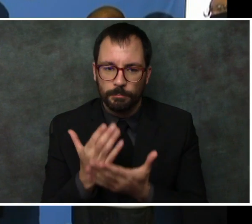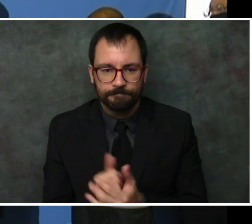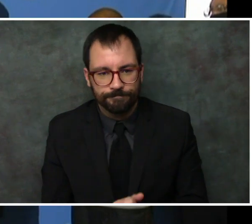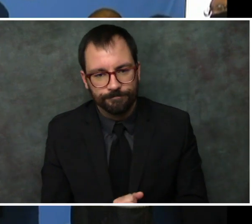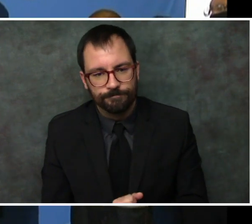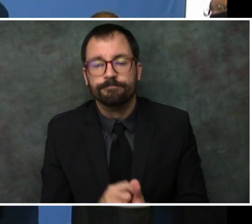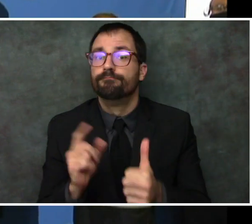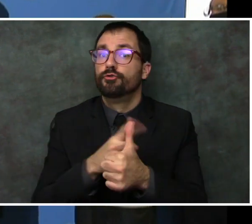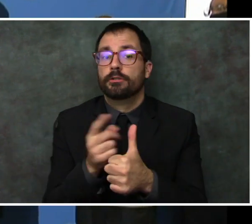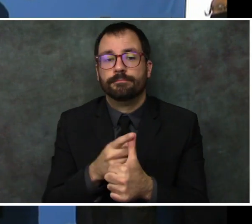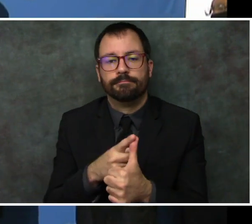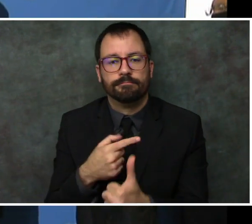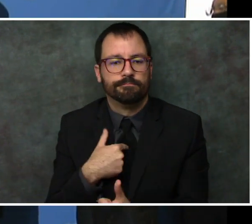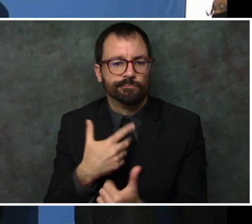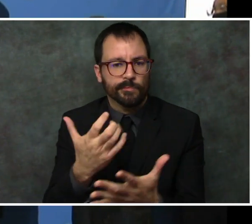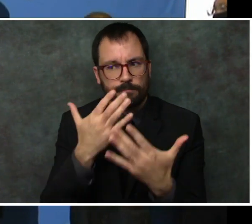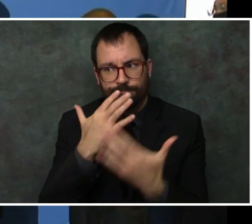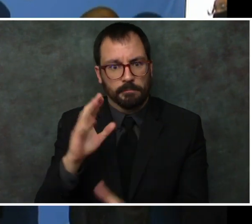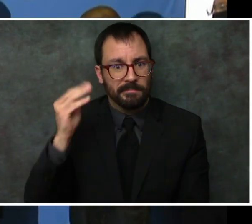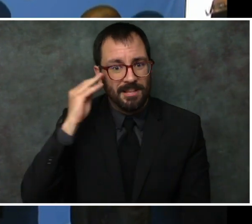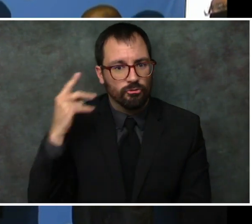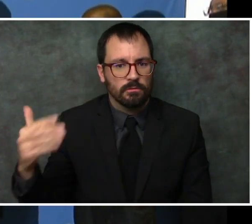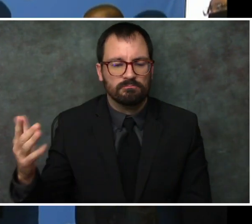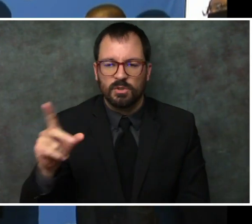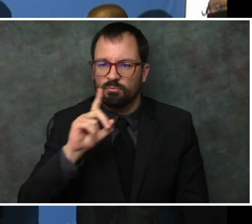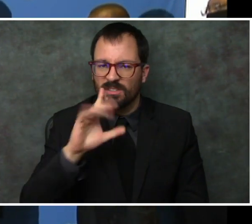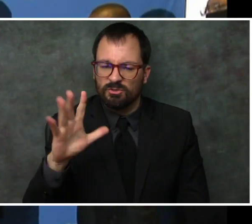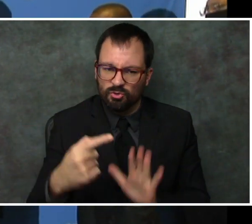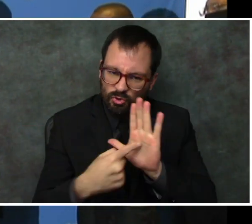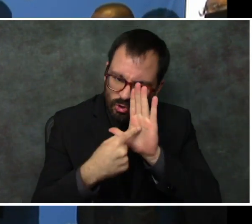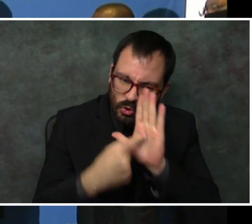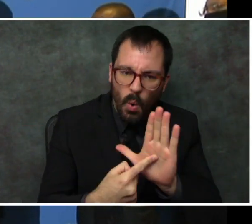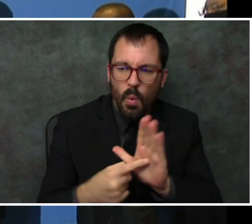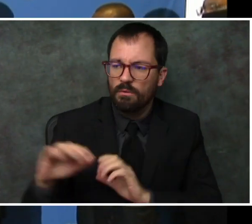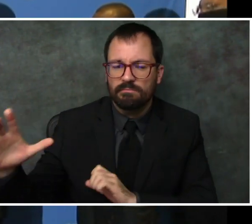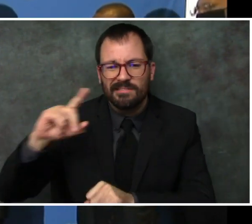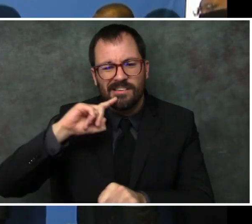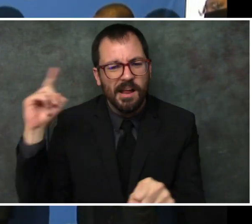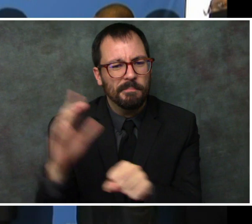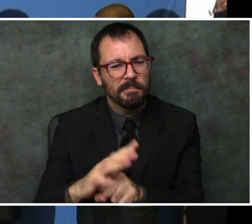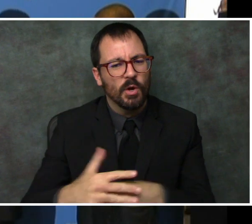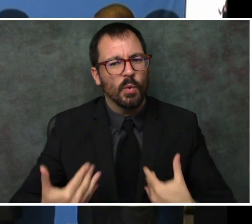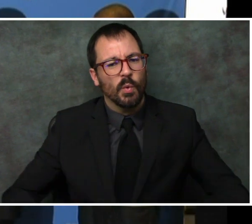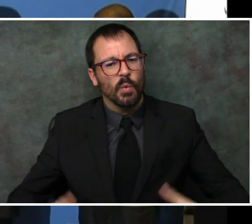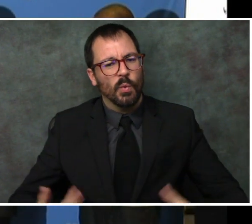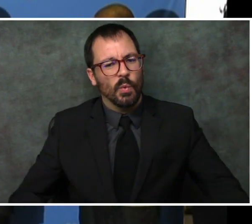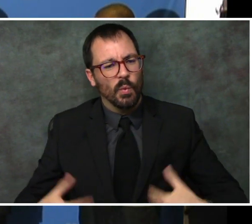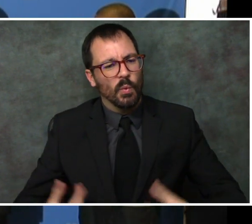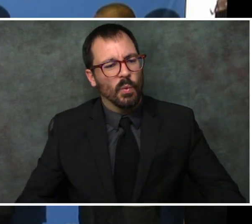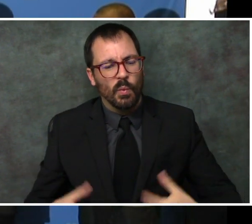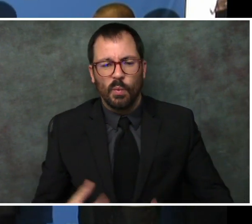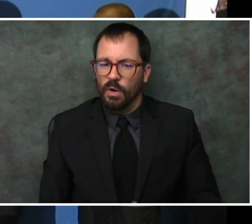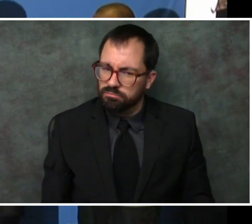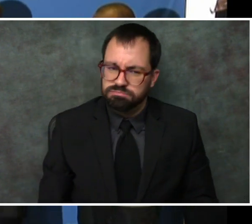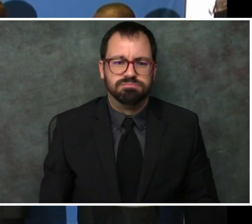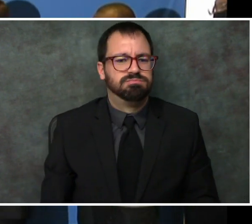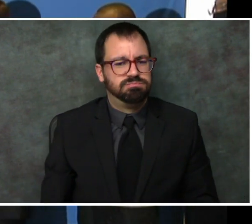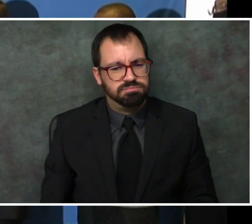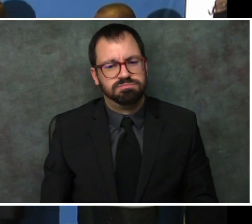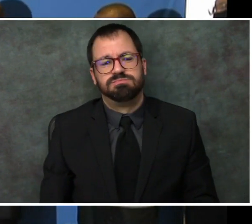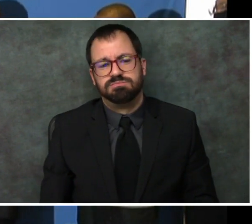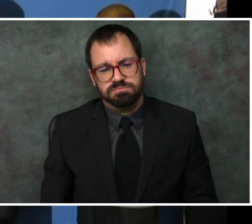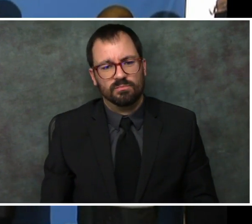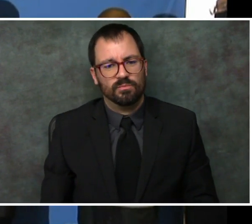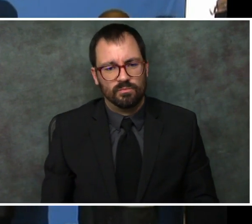First, I want to also thank the Mayor for really